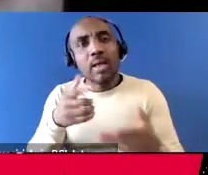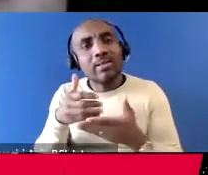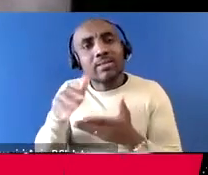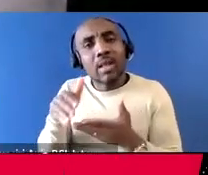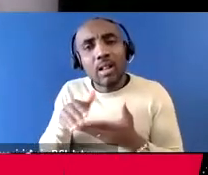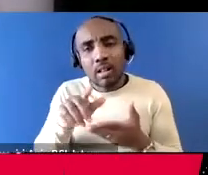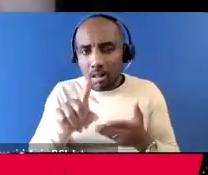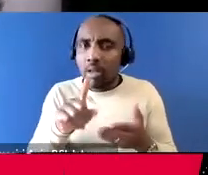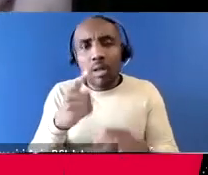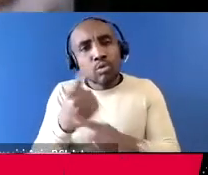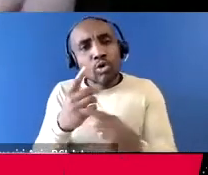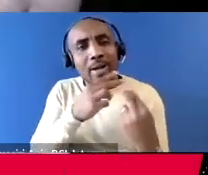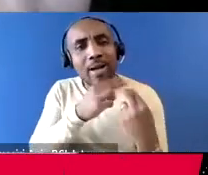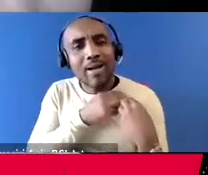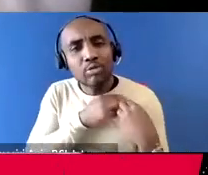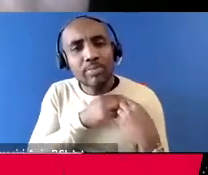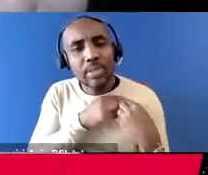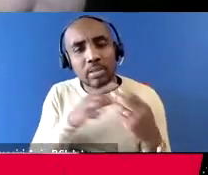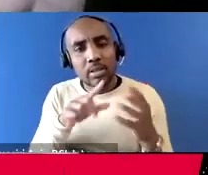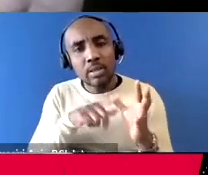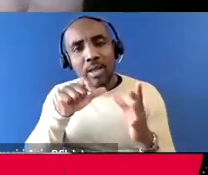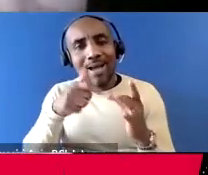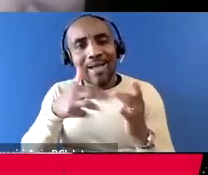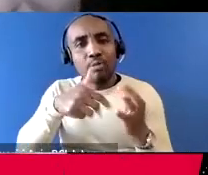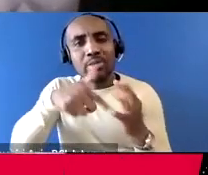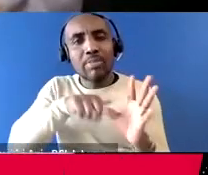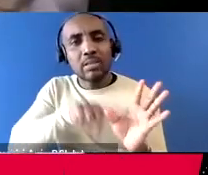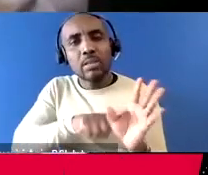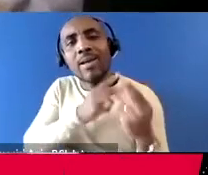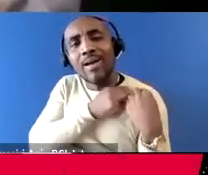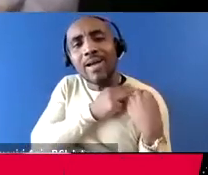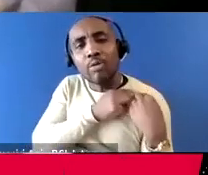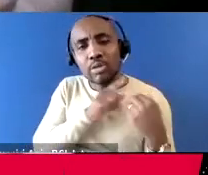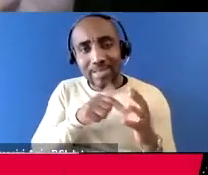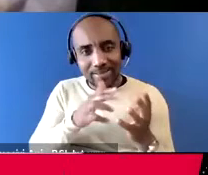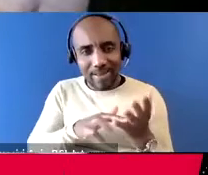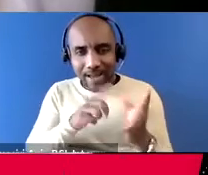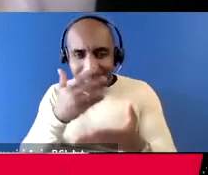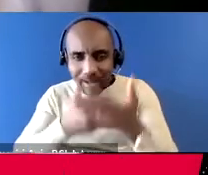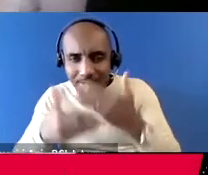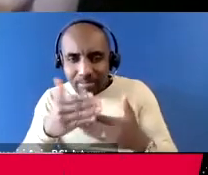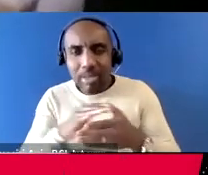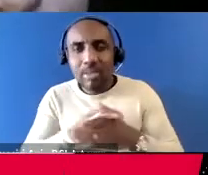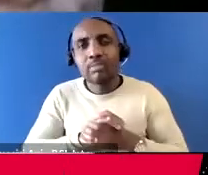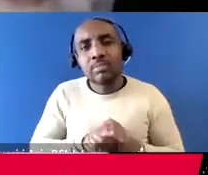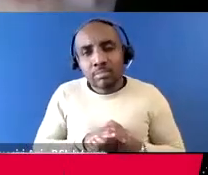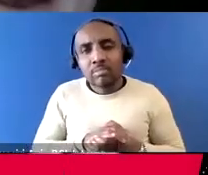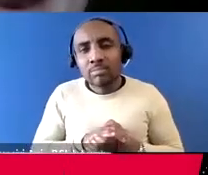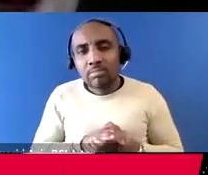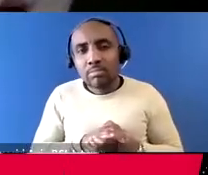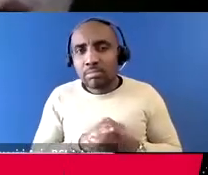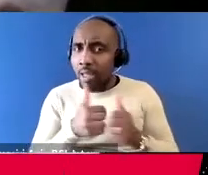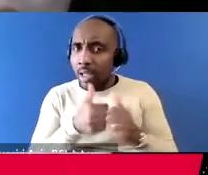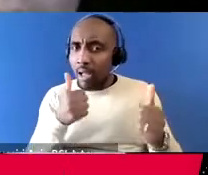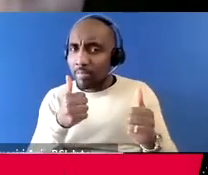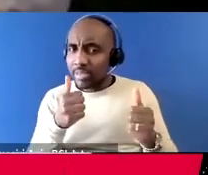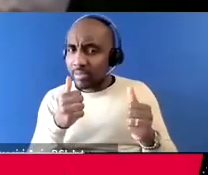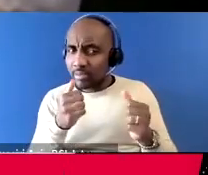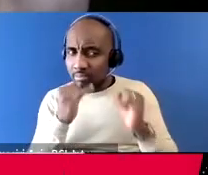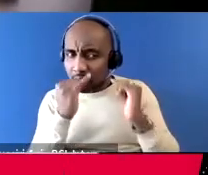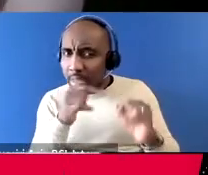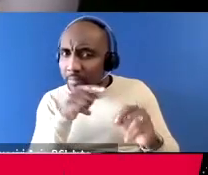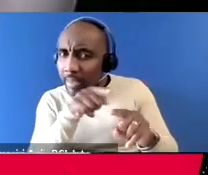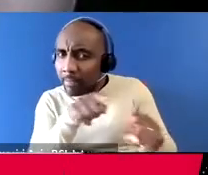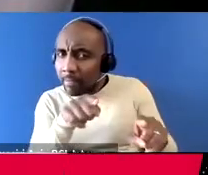and Anna's given us a good explanation in terms of the tendency for us just to blame arms companies and